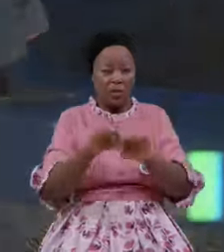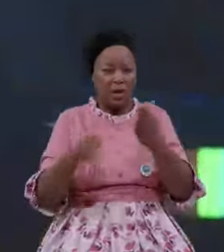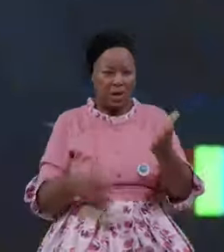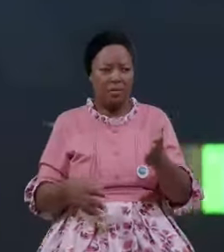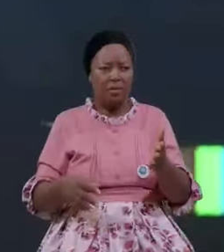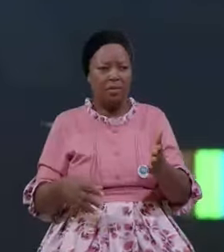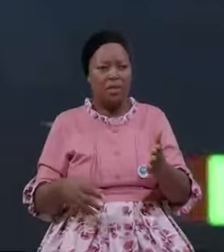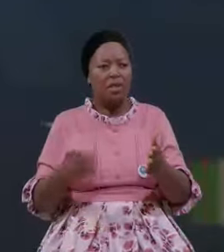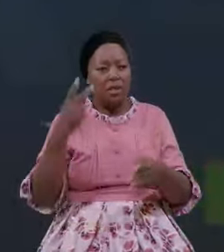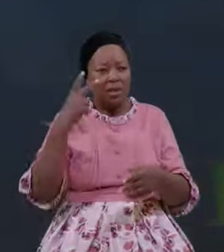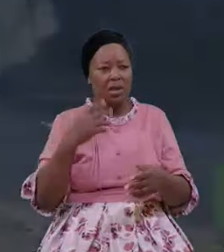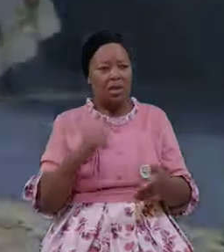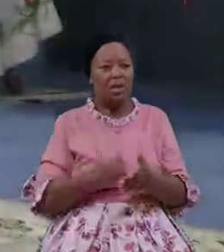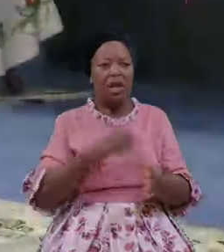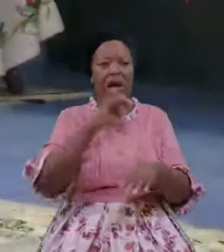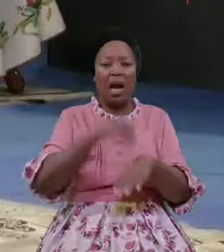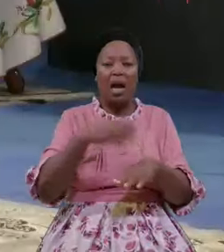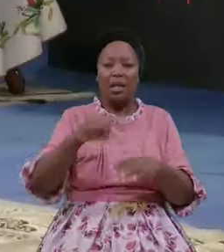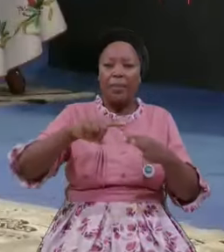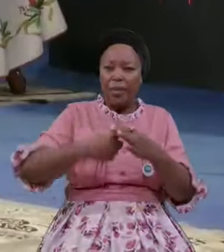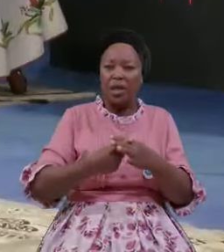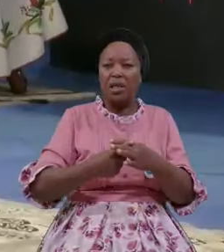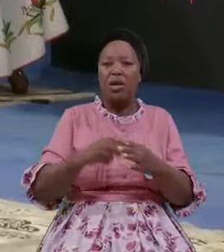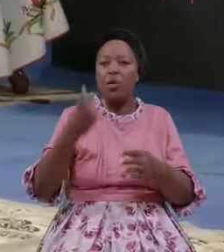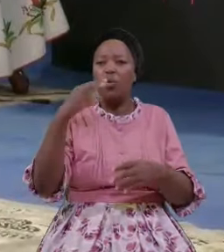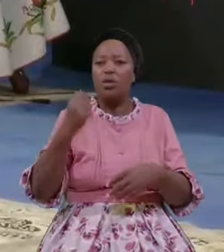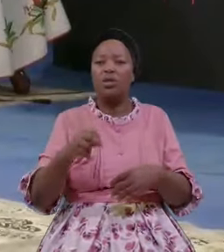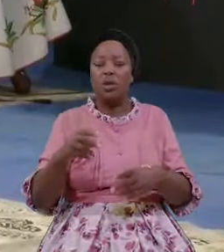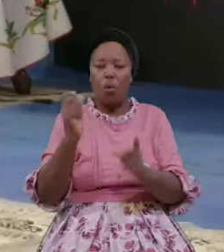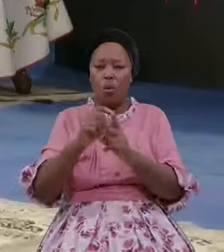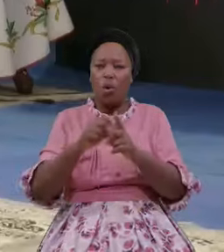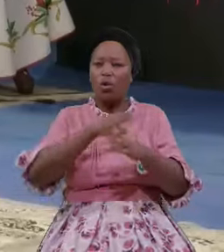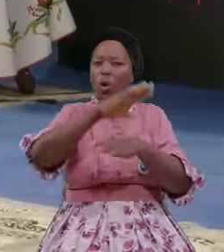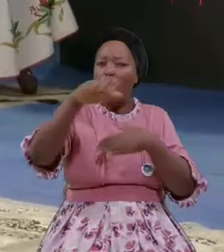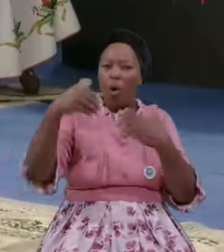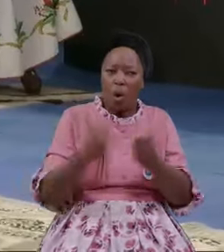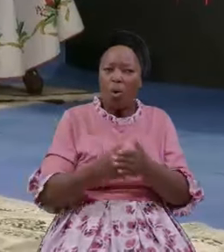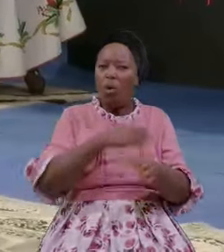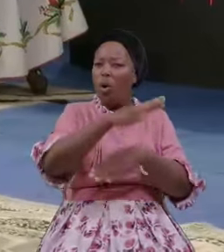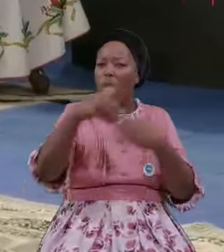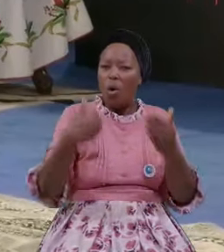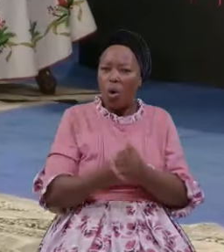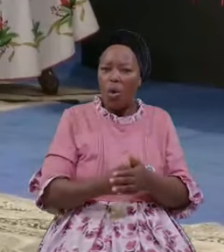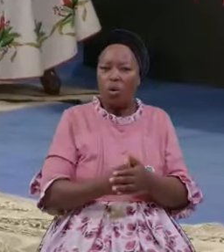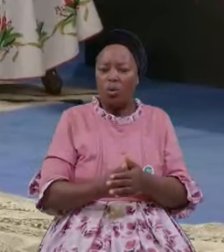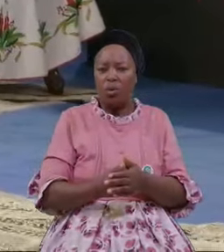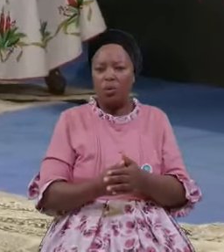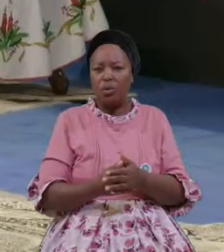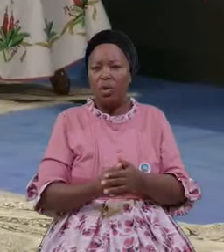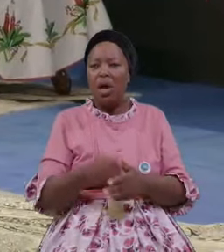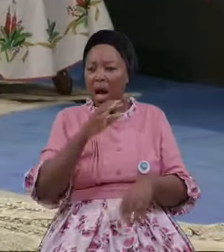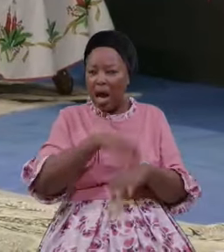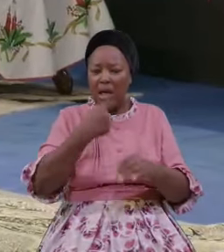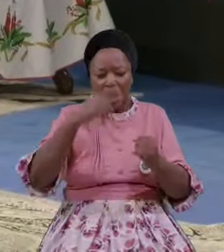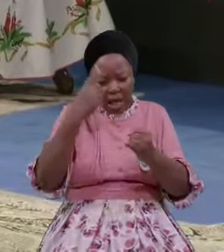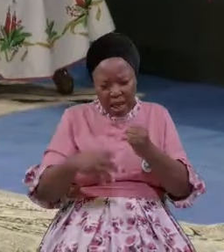the beginning, the word all, no exception. At the end of that verse, it